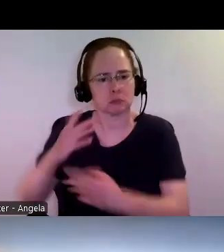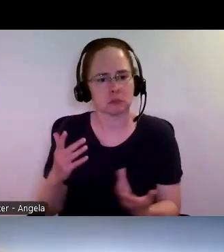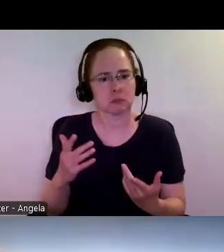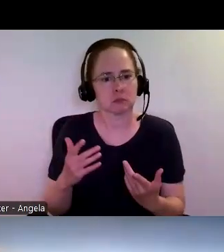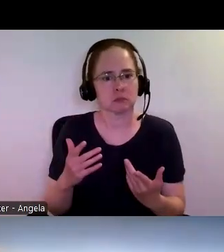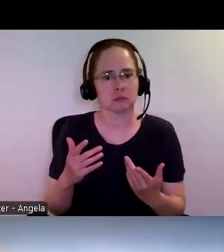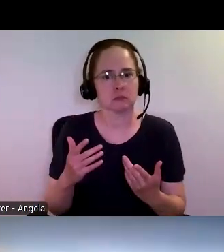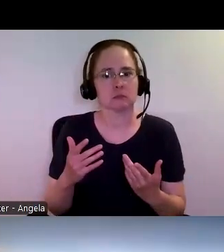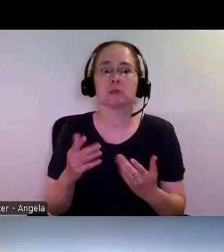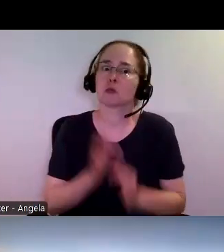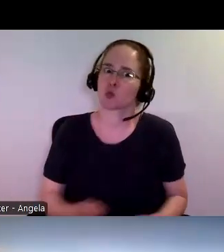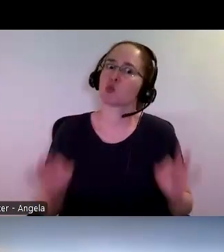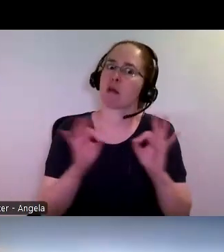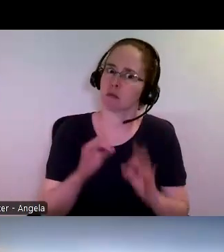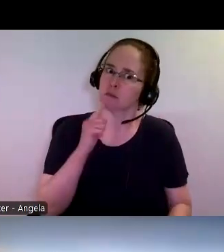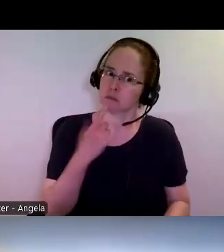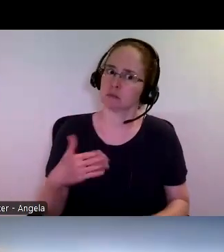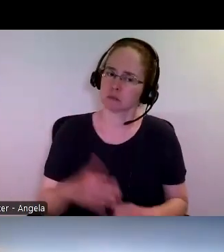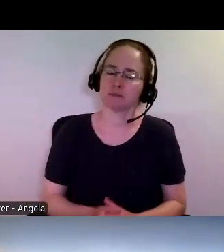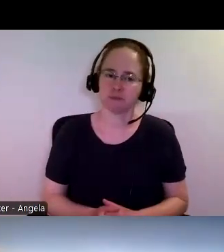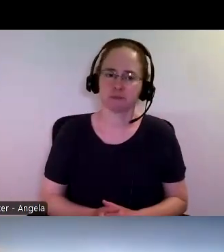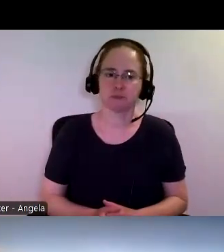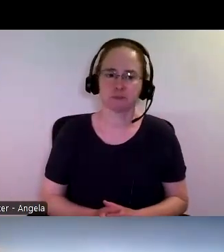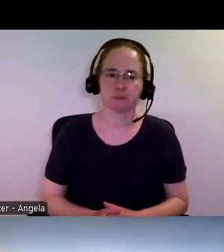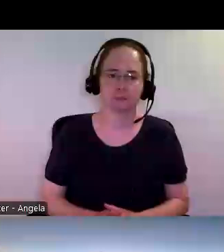this is critical. Next slide, please.